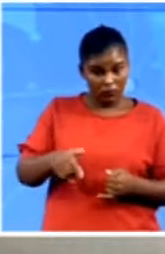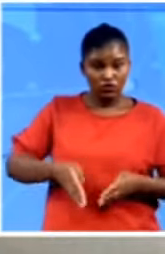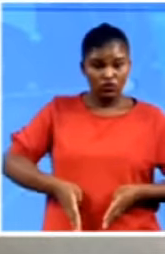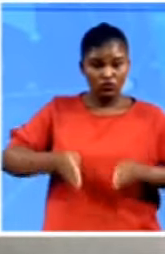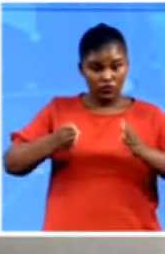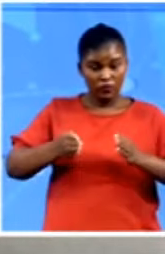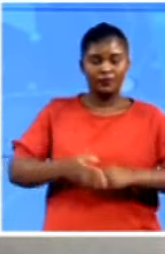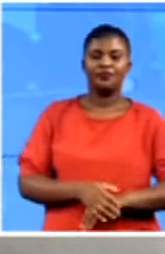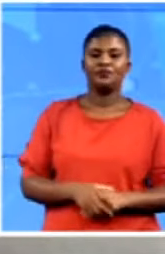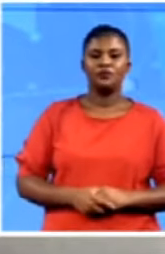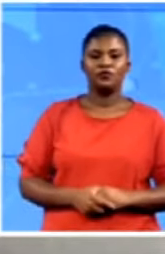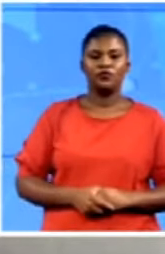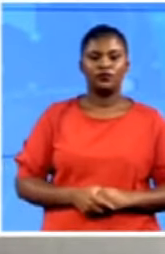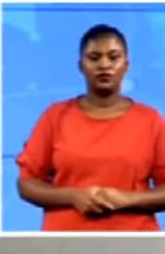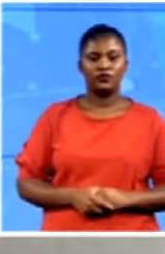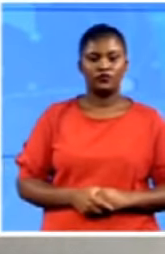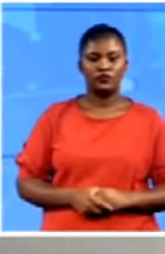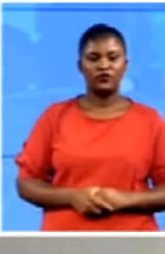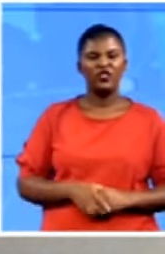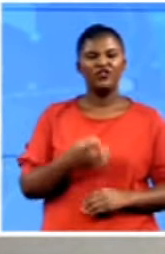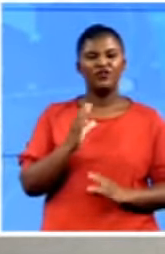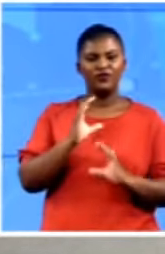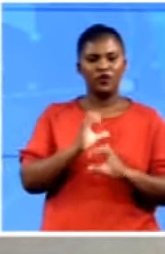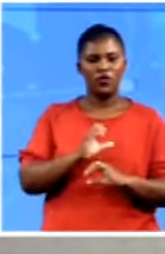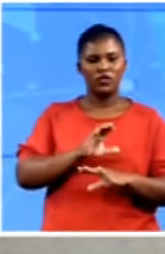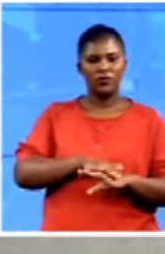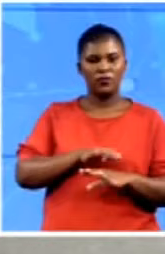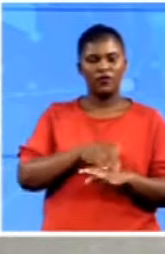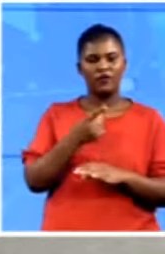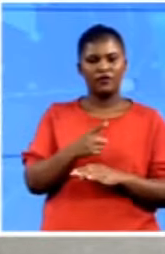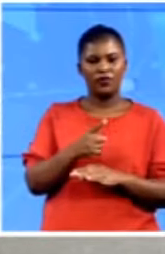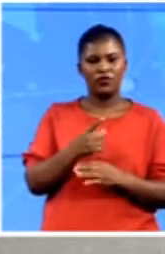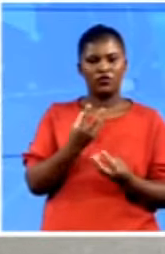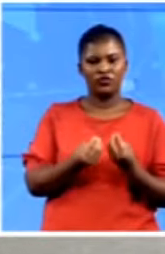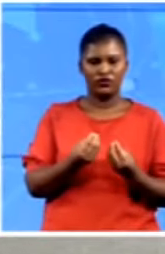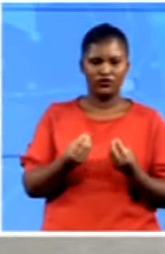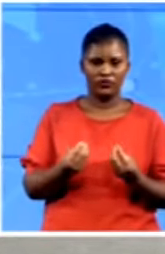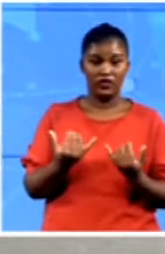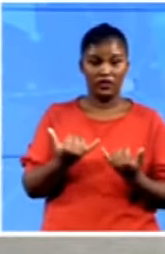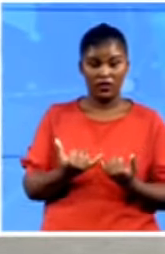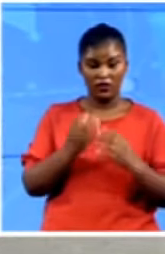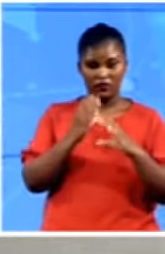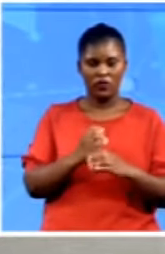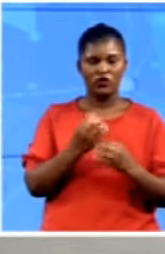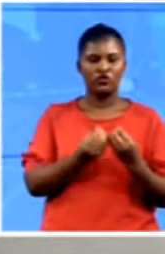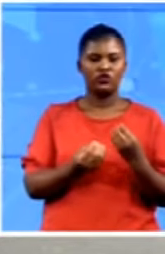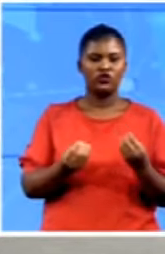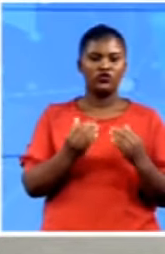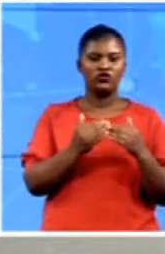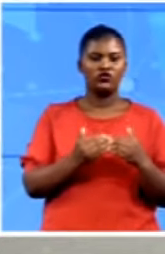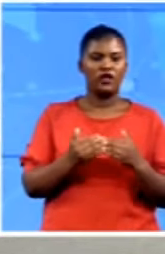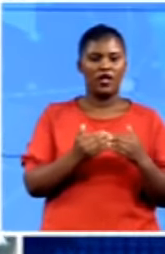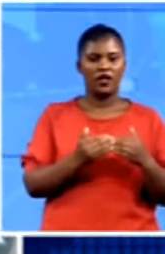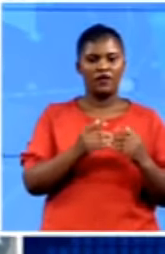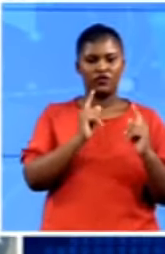roadblock, we're talking about scholar transportation, which we understand is going to be key focus of this particular operation here this morning.